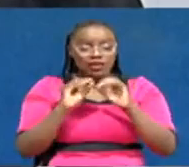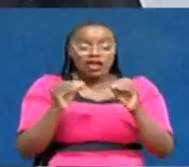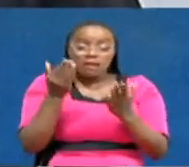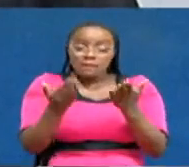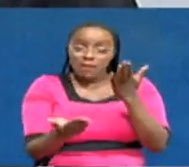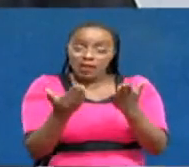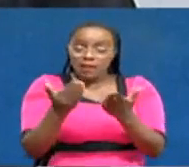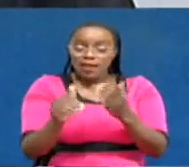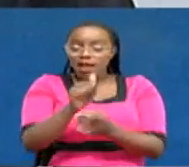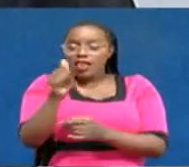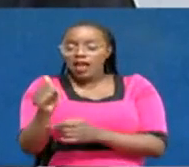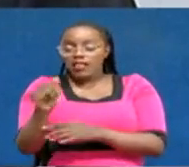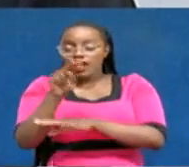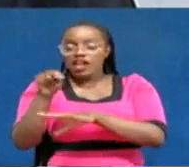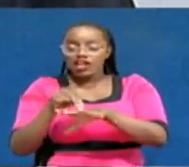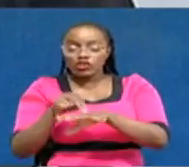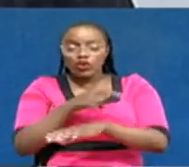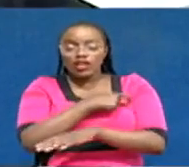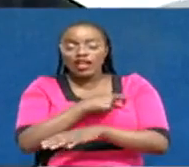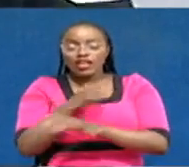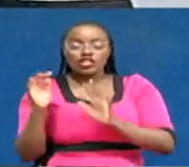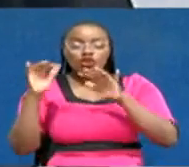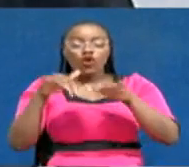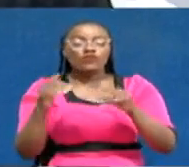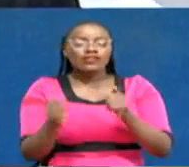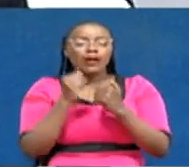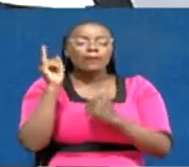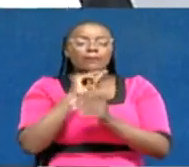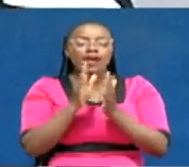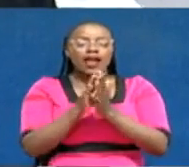unless, of course, another National Delegates Conference is held